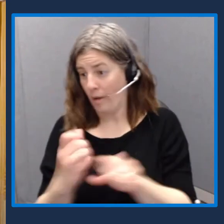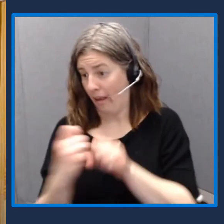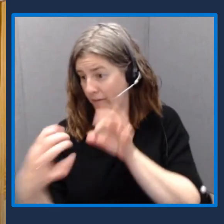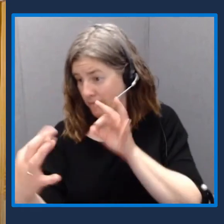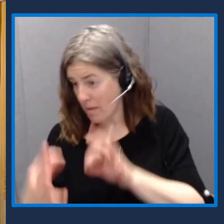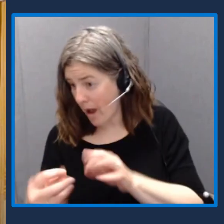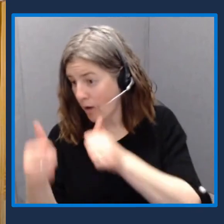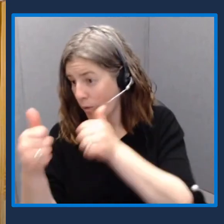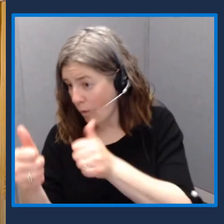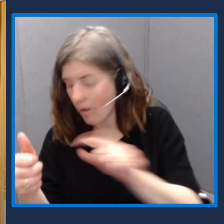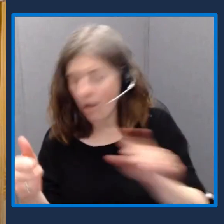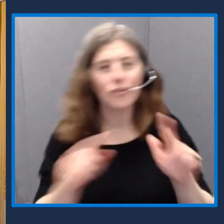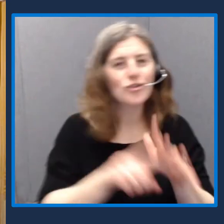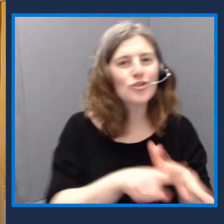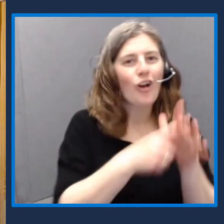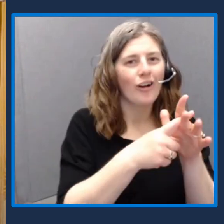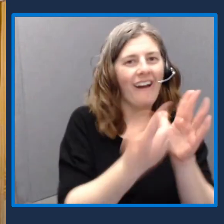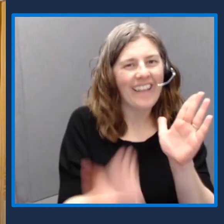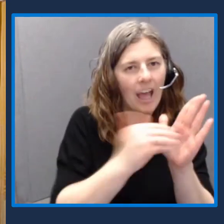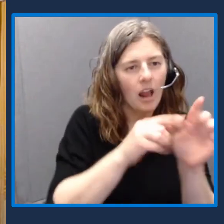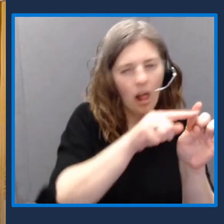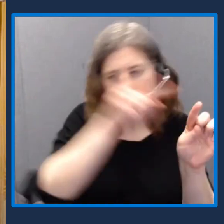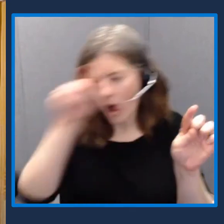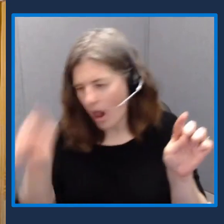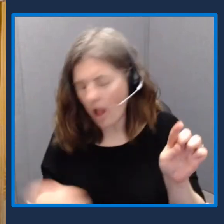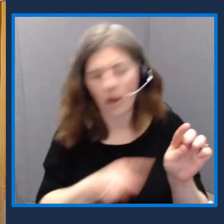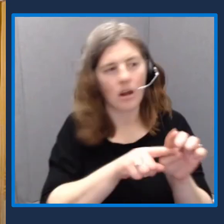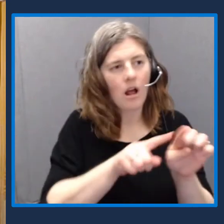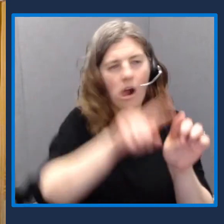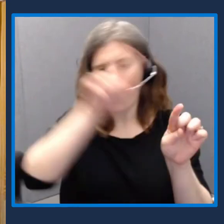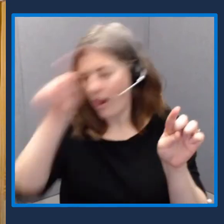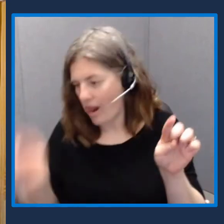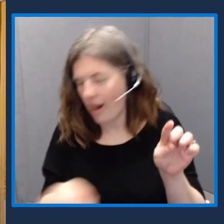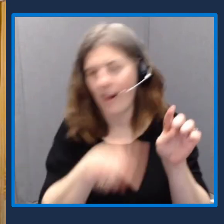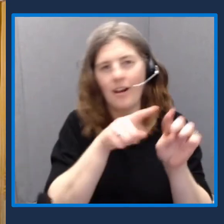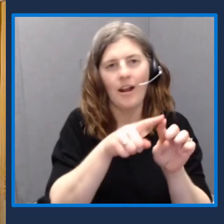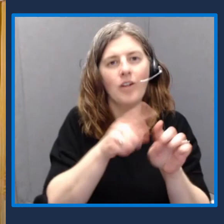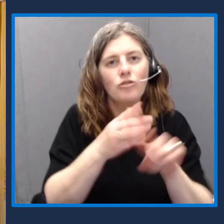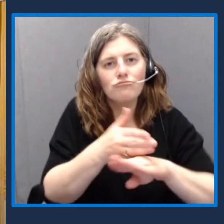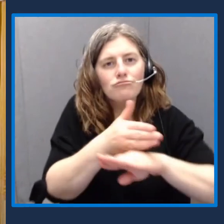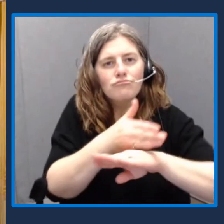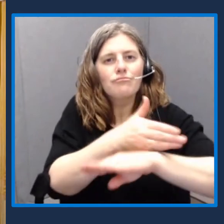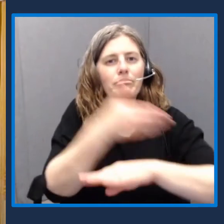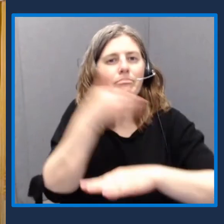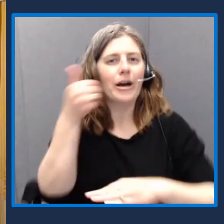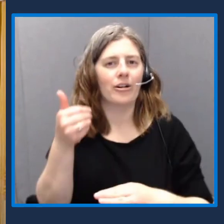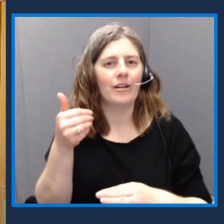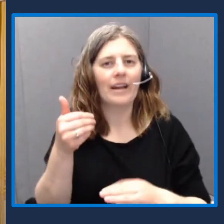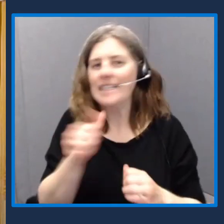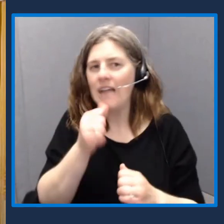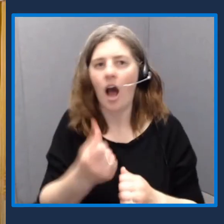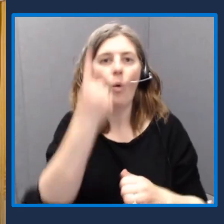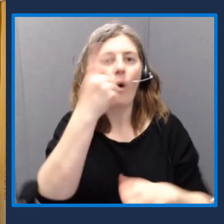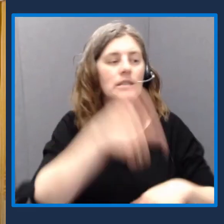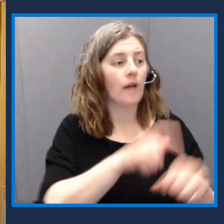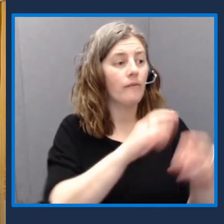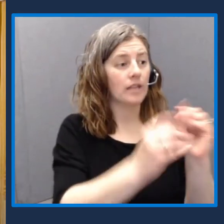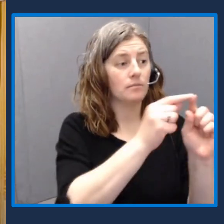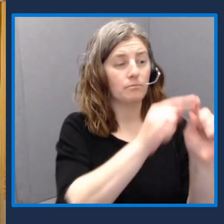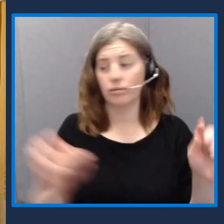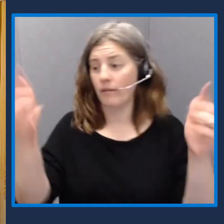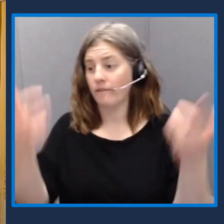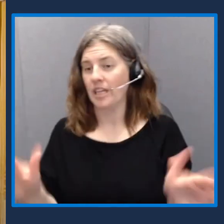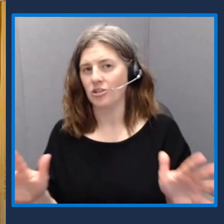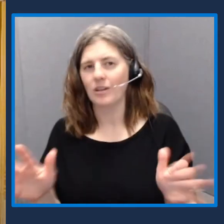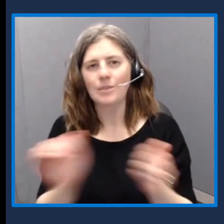and you start to iterate again, and you learn, and you get better, and you mature as you grow. So this isn't a one and done straight line, it's a circle.